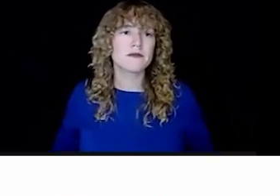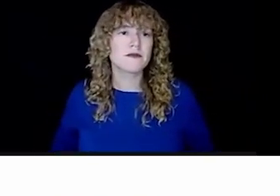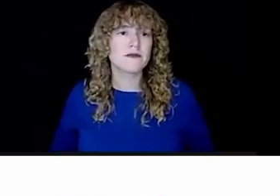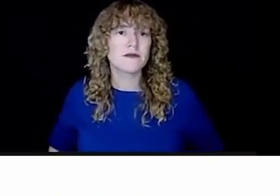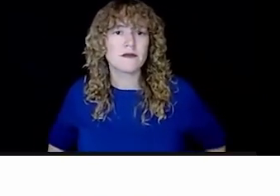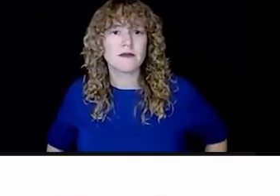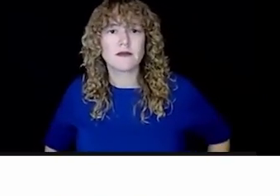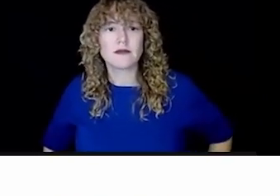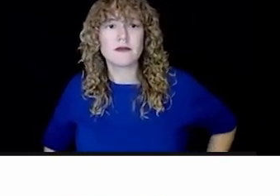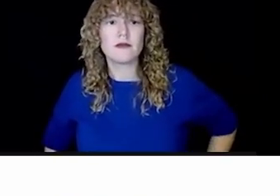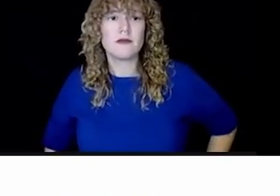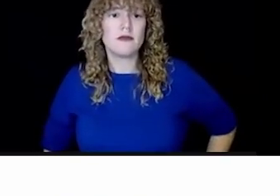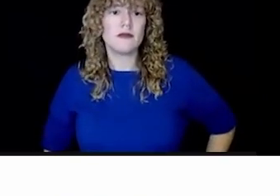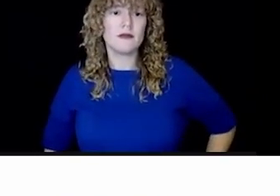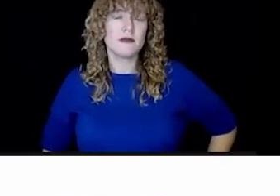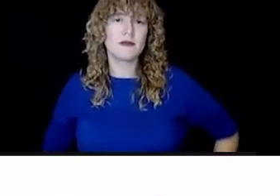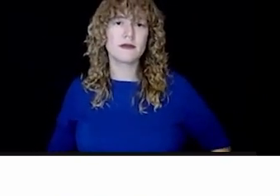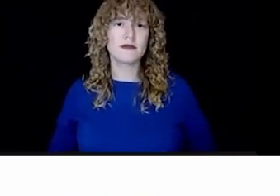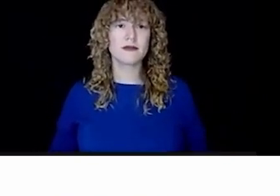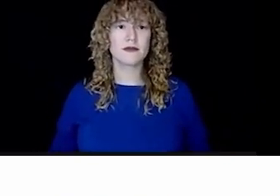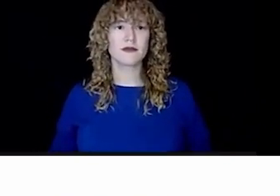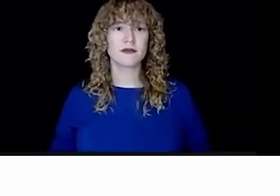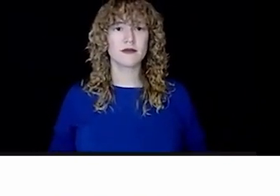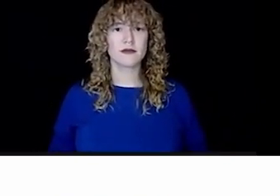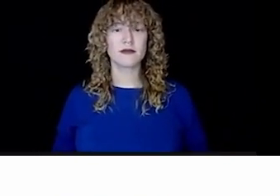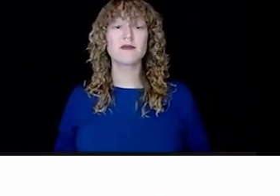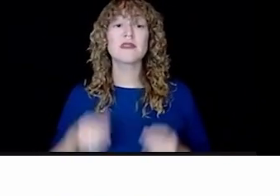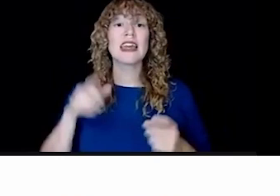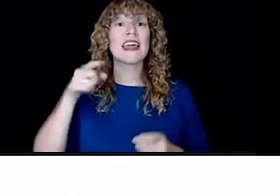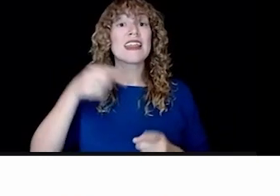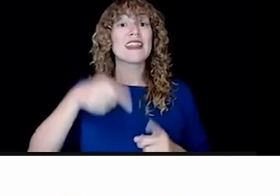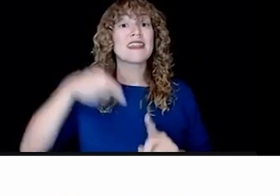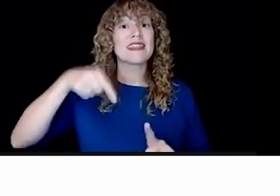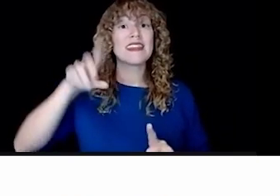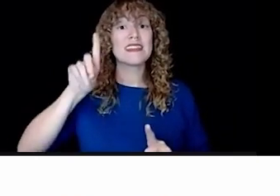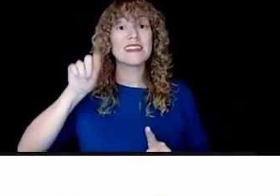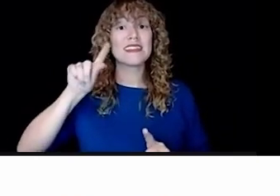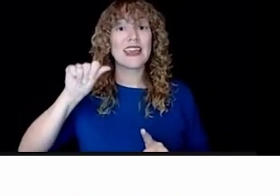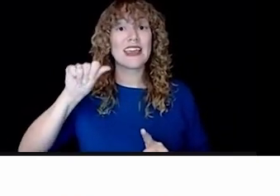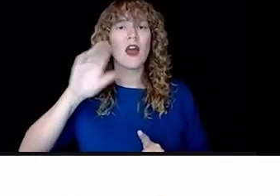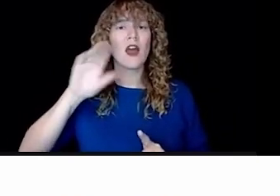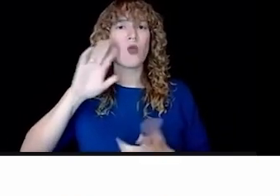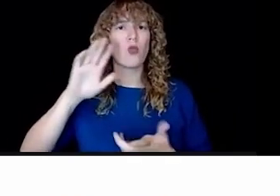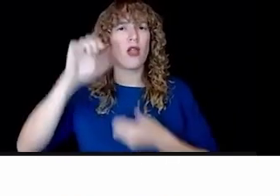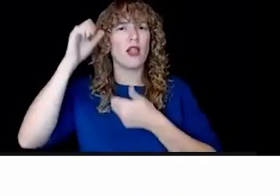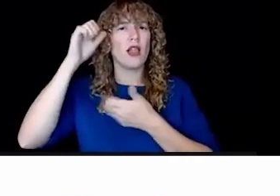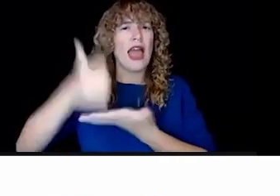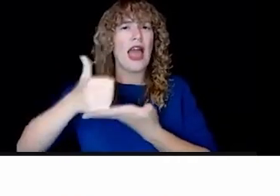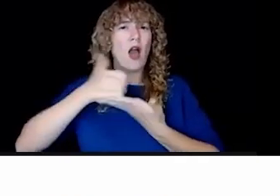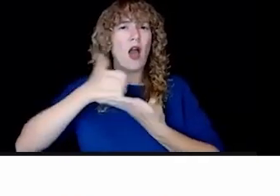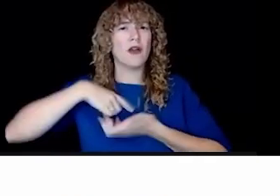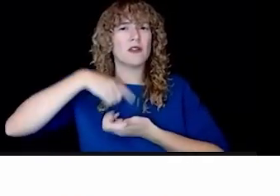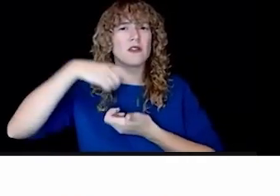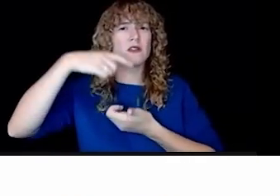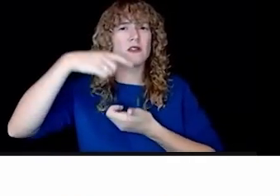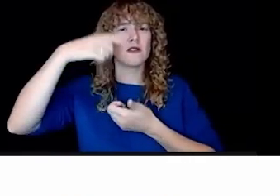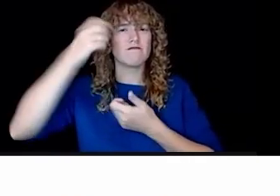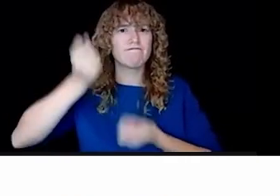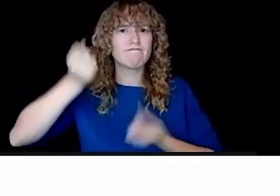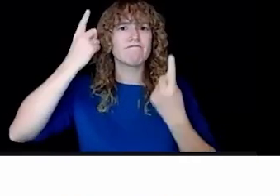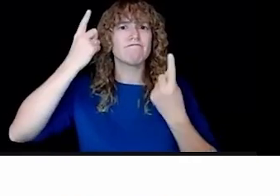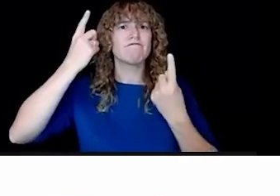The data that we collect from these data loggers will not only allow us to identify at what parts of the travel journey the